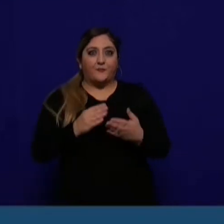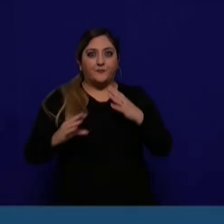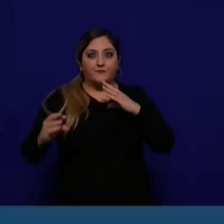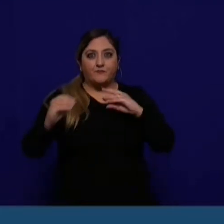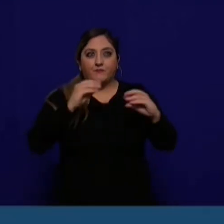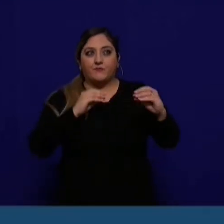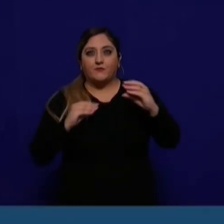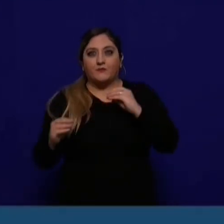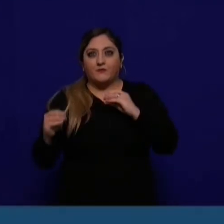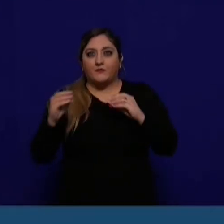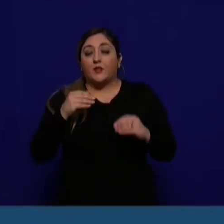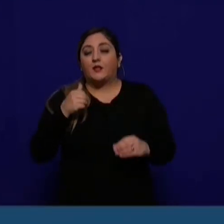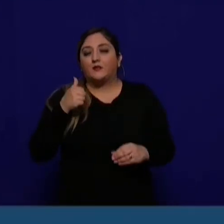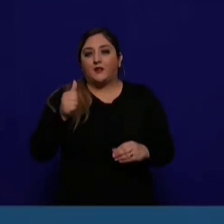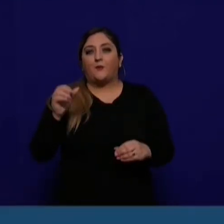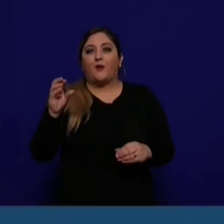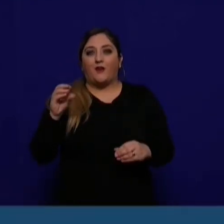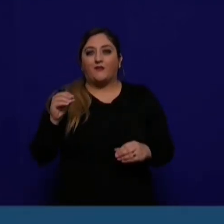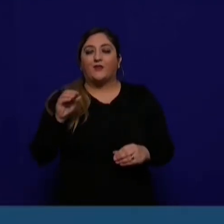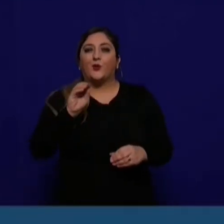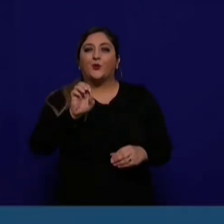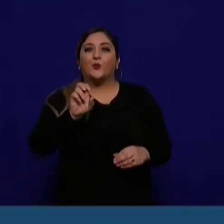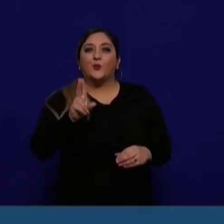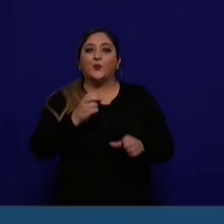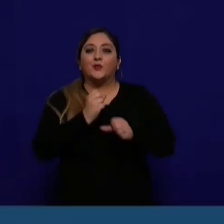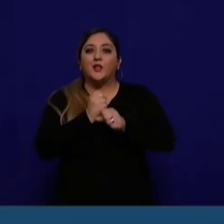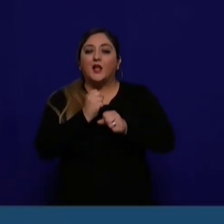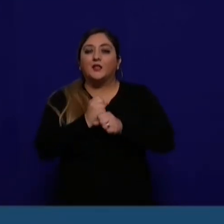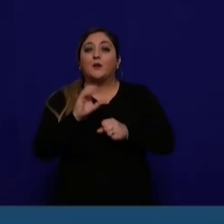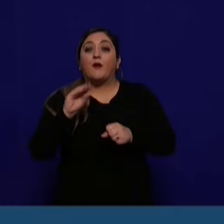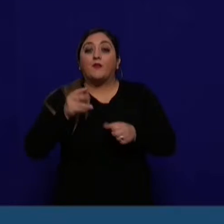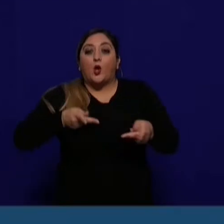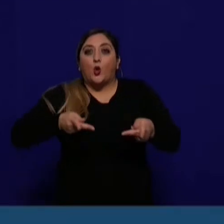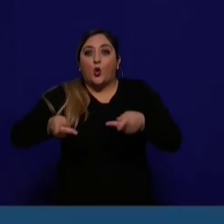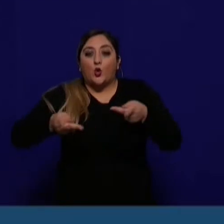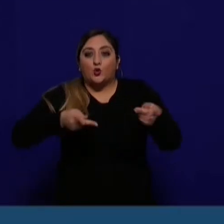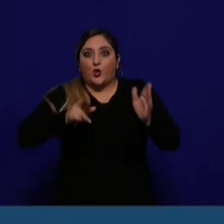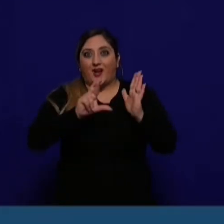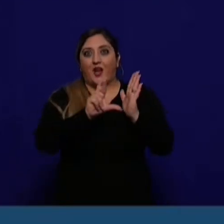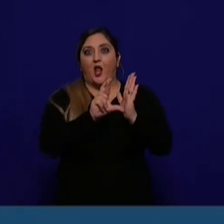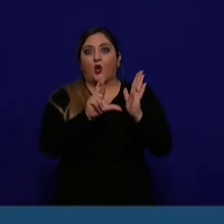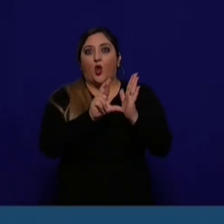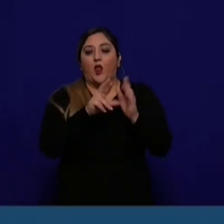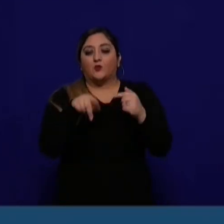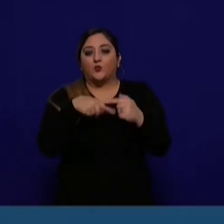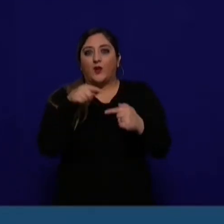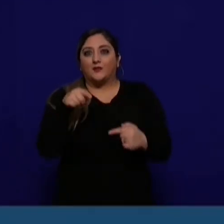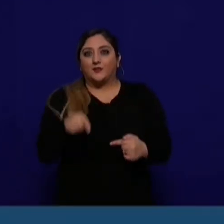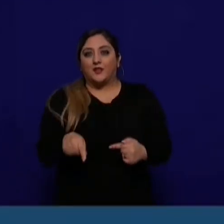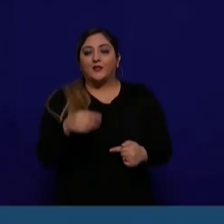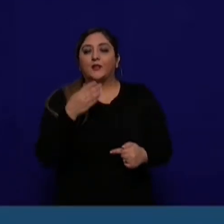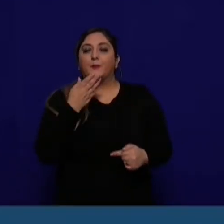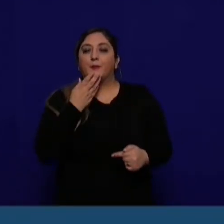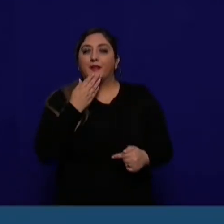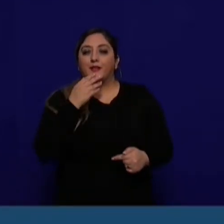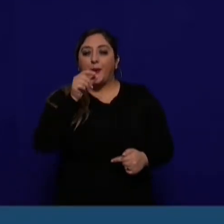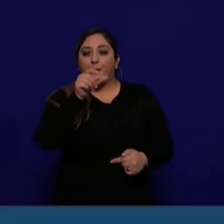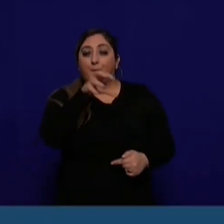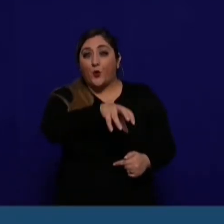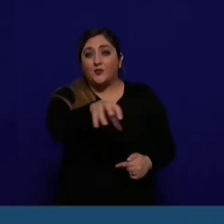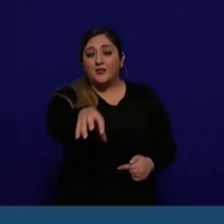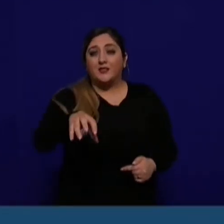id-diskussjonijiet tajbin ħafna, infatti wkoll l-Unjoni Ewropea qiegħda taħdem ukoll fuq regulation fuq dan l-aspett fejn inti il-pajjiżi